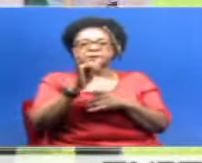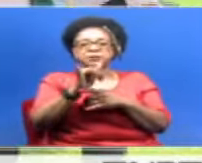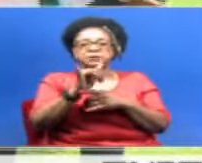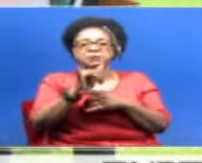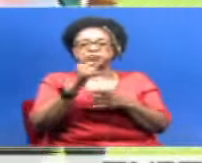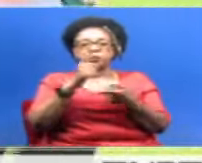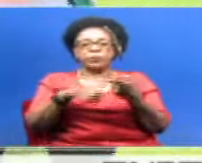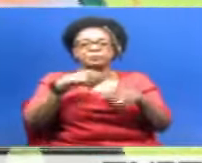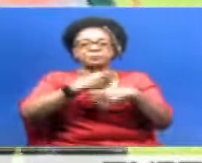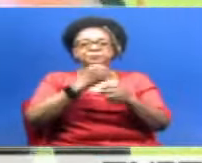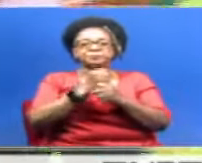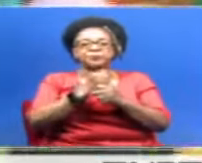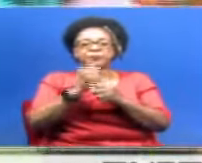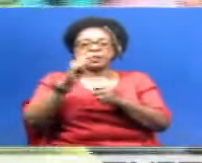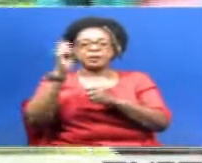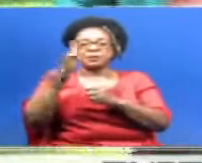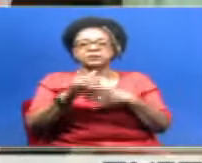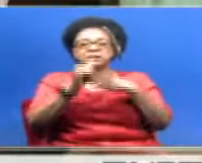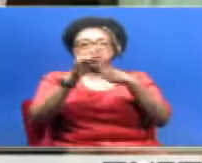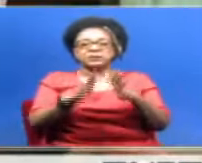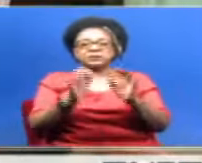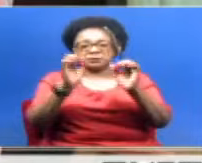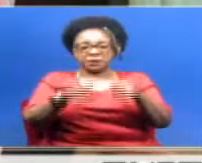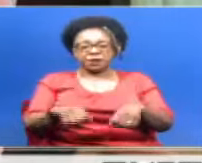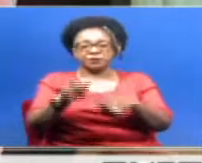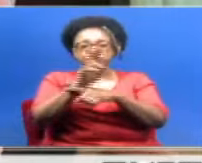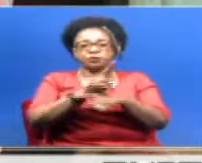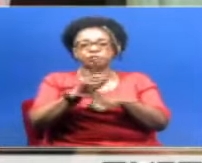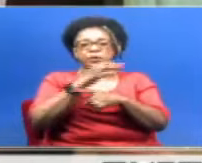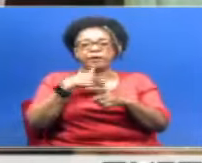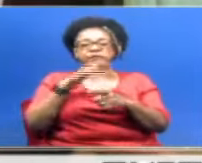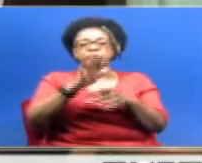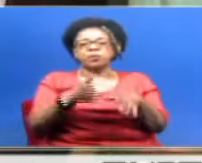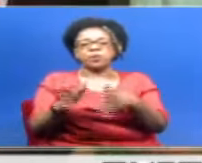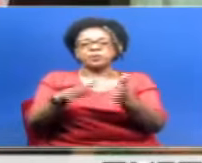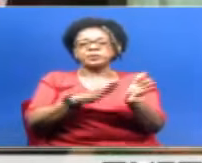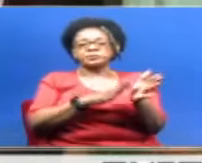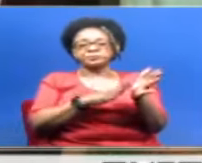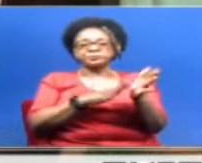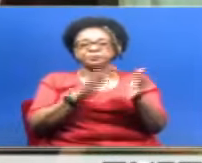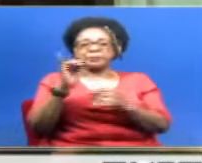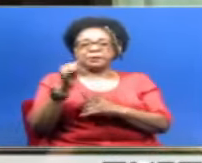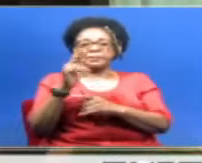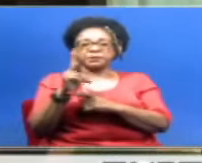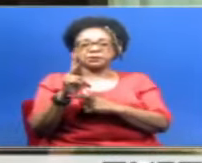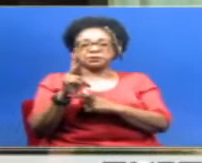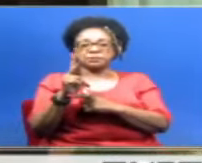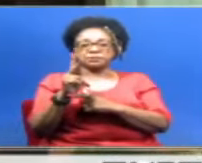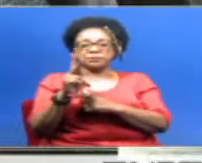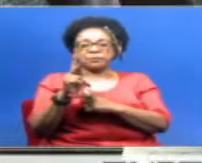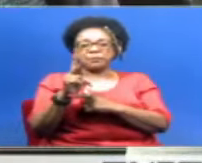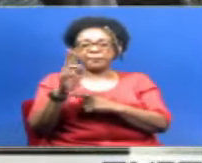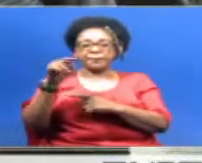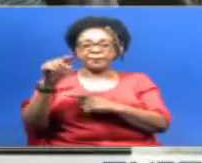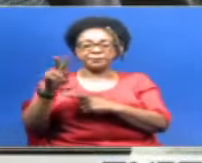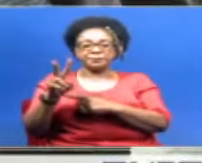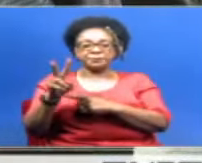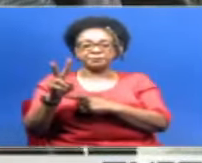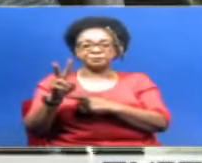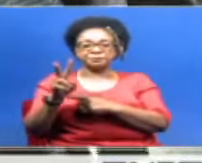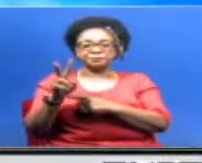Kenya leaders outside government may use to chart their own path. Ibrahim Karanja, NTV.